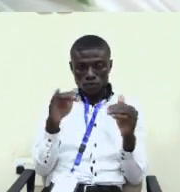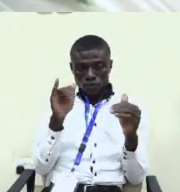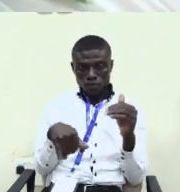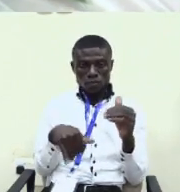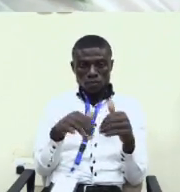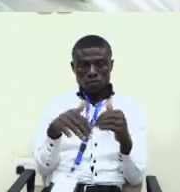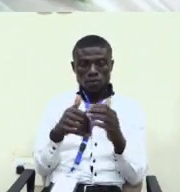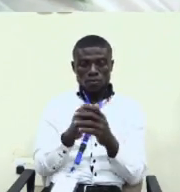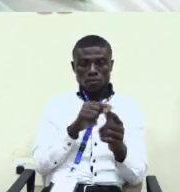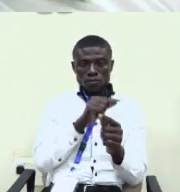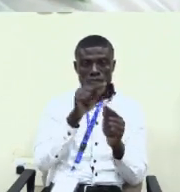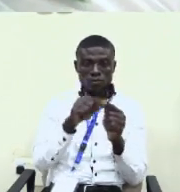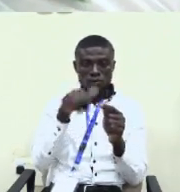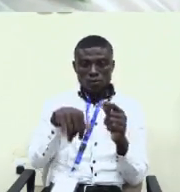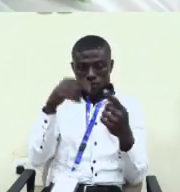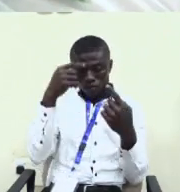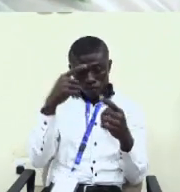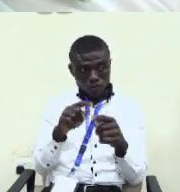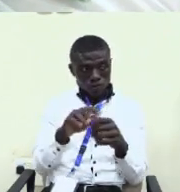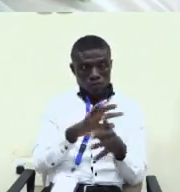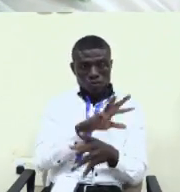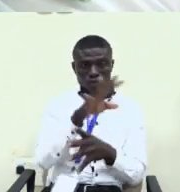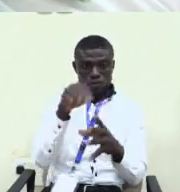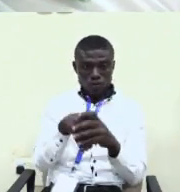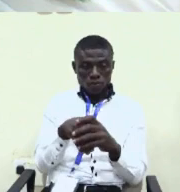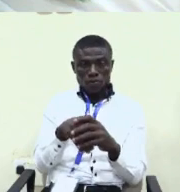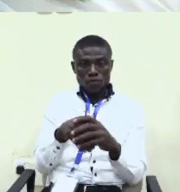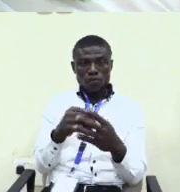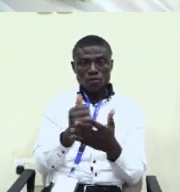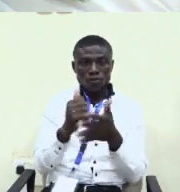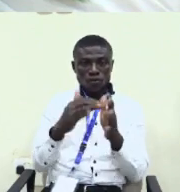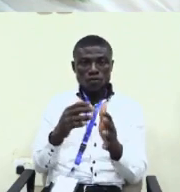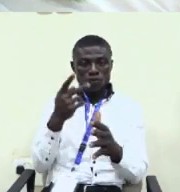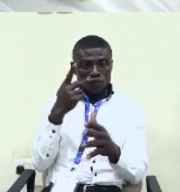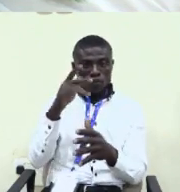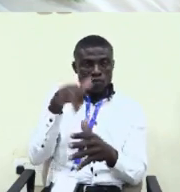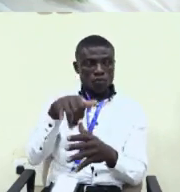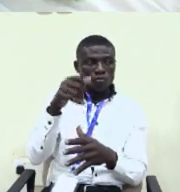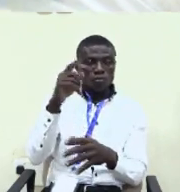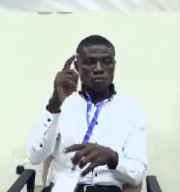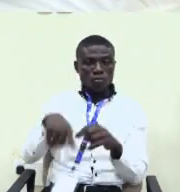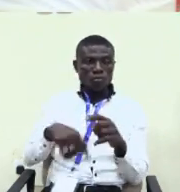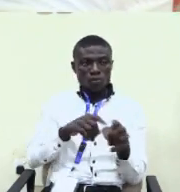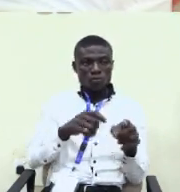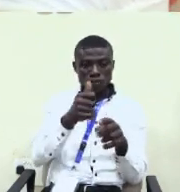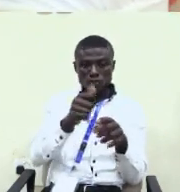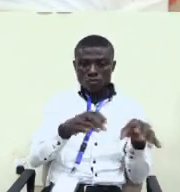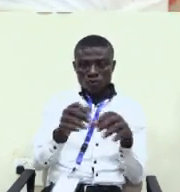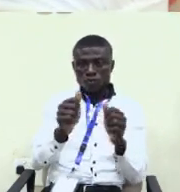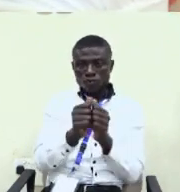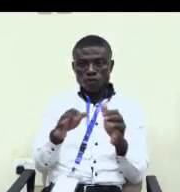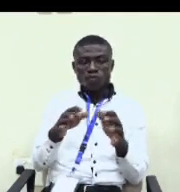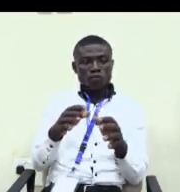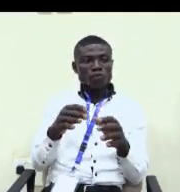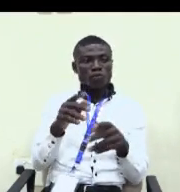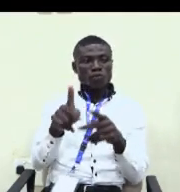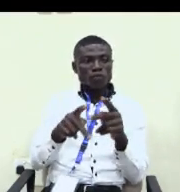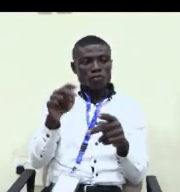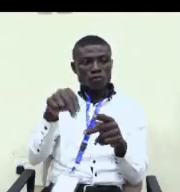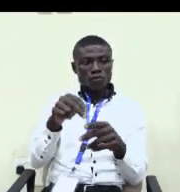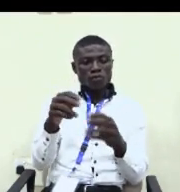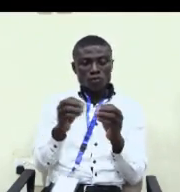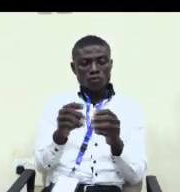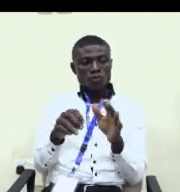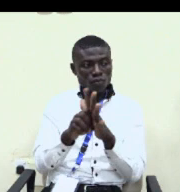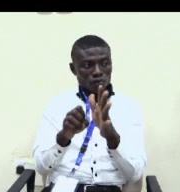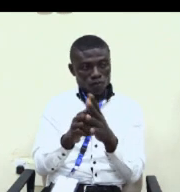what exactly happened, because the inclusion champions themselves realized that they can't do it all alone. They need, for